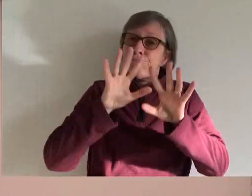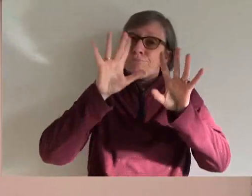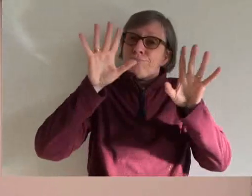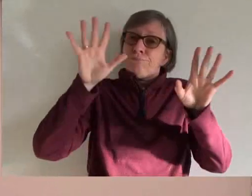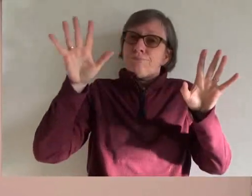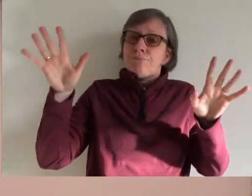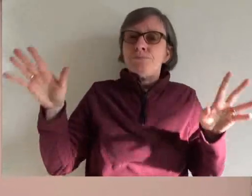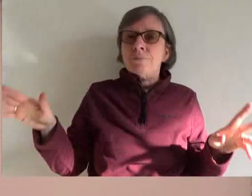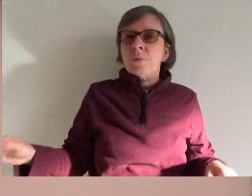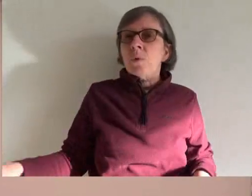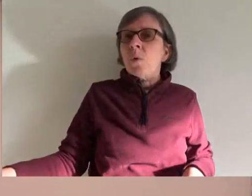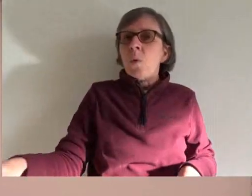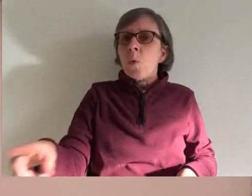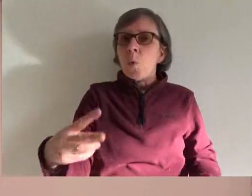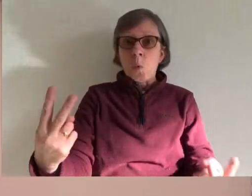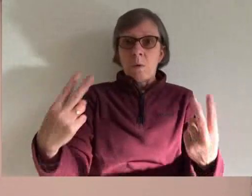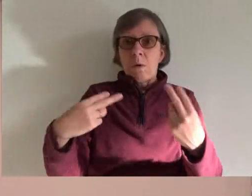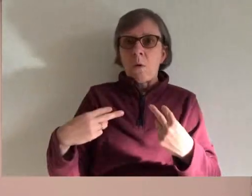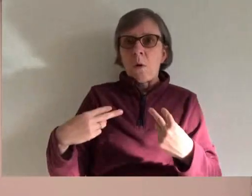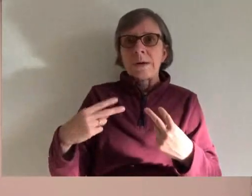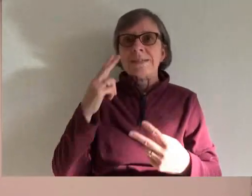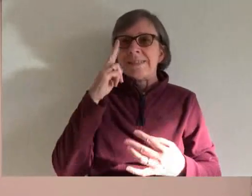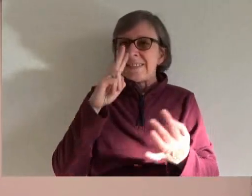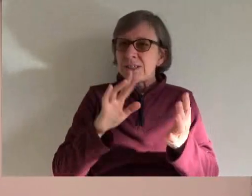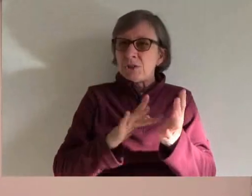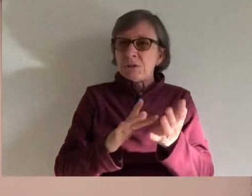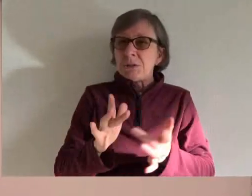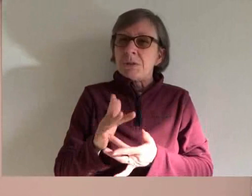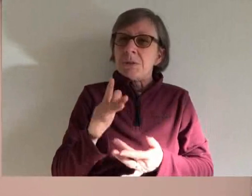Do others see Jesus in you?